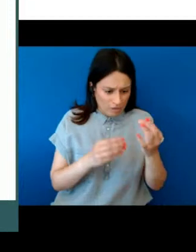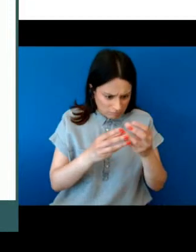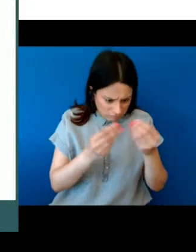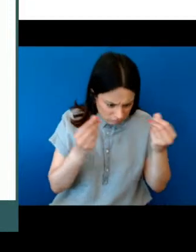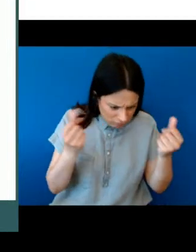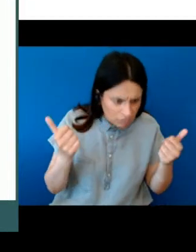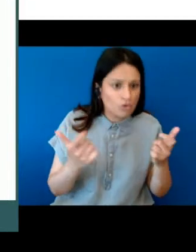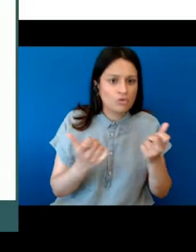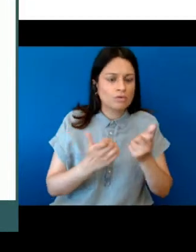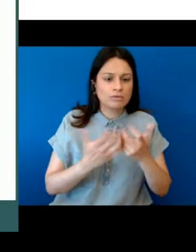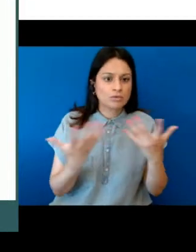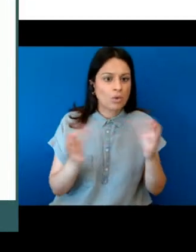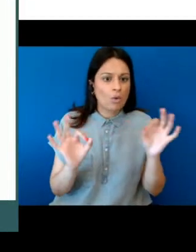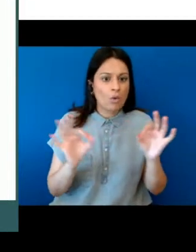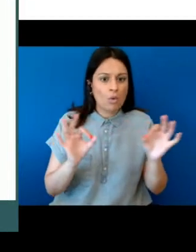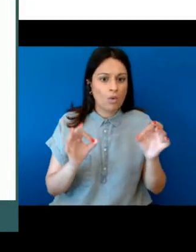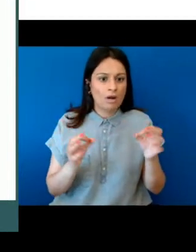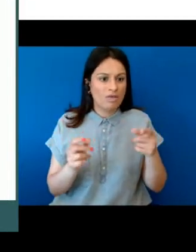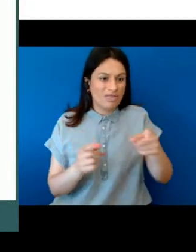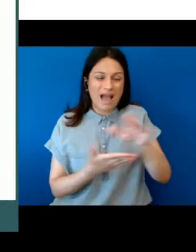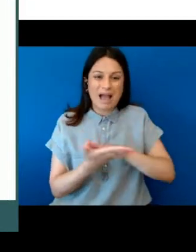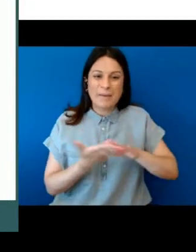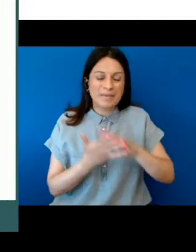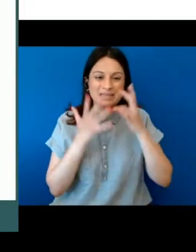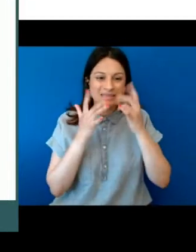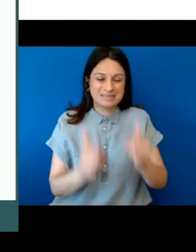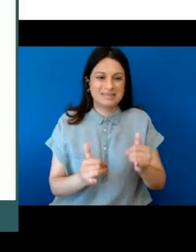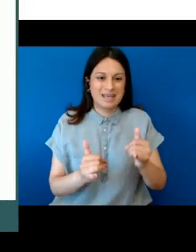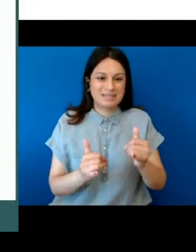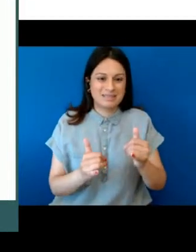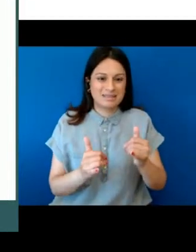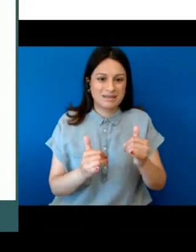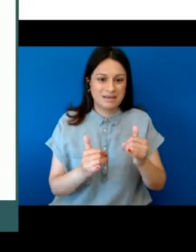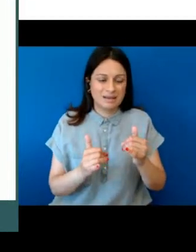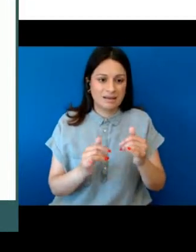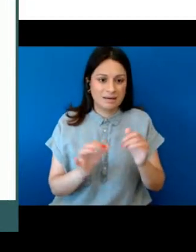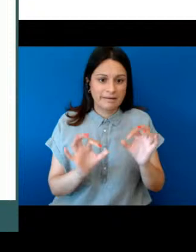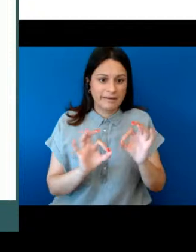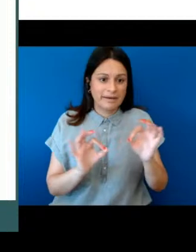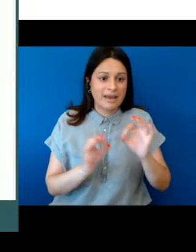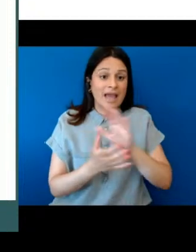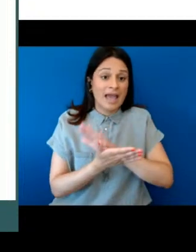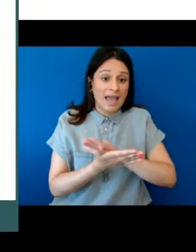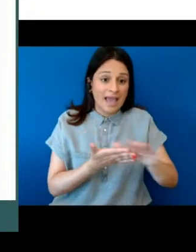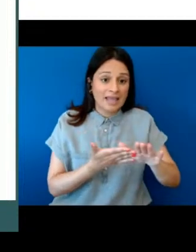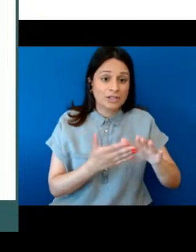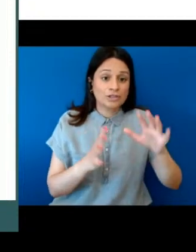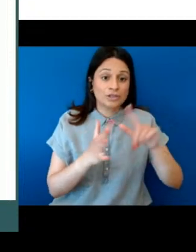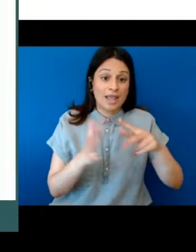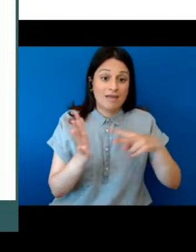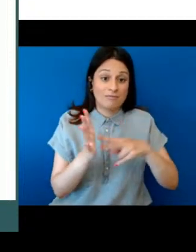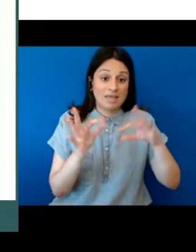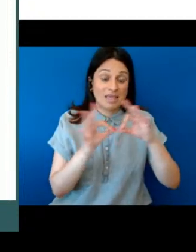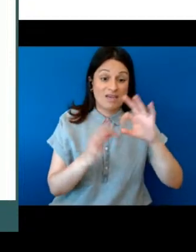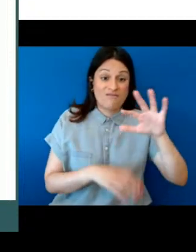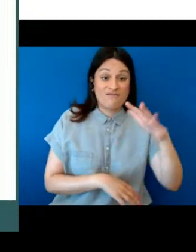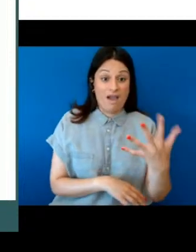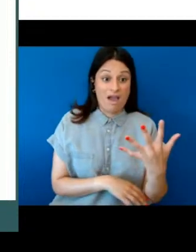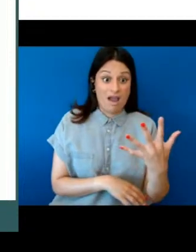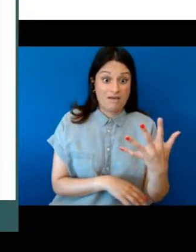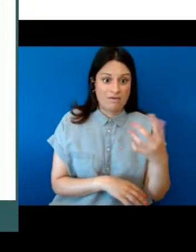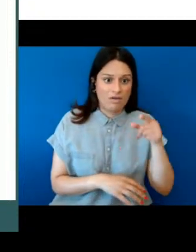is effectively spiked with recombinant HEV-B5, that particular protein, and the assay